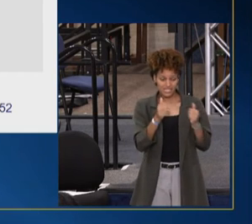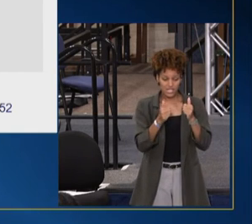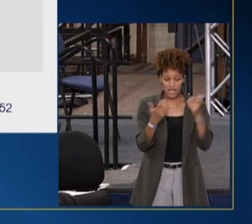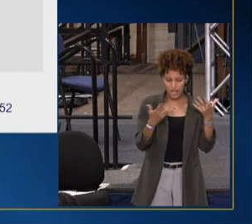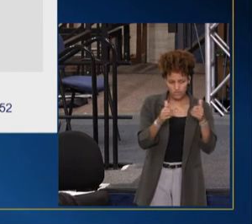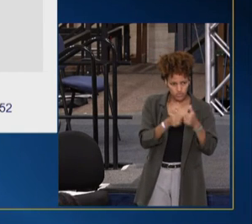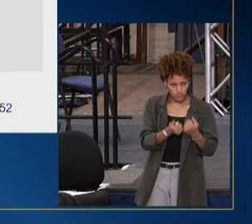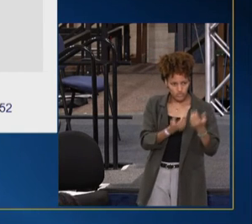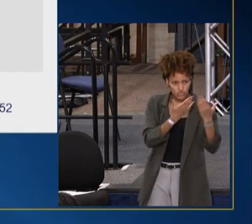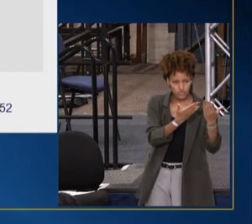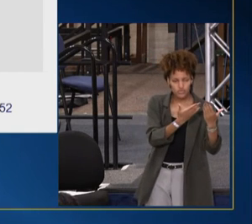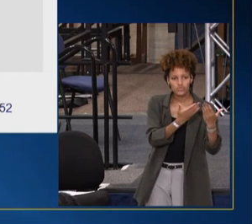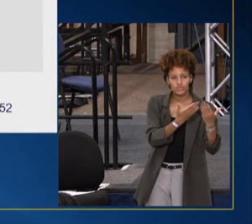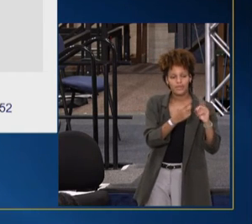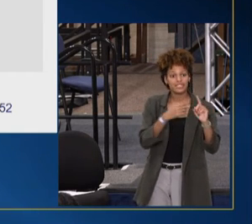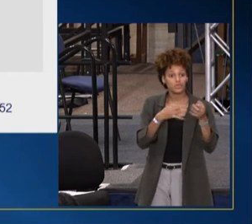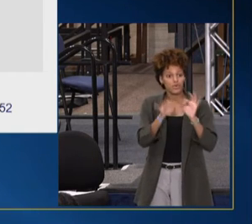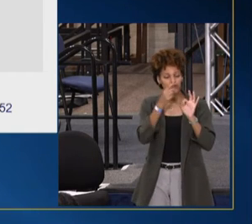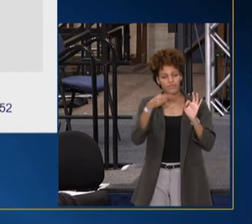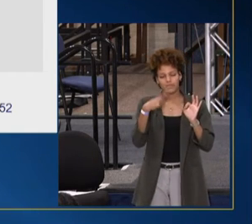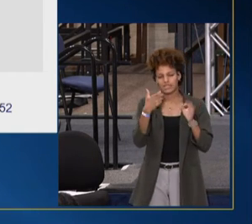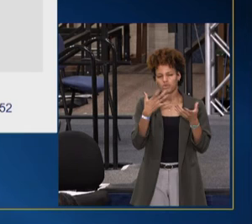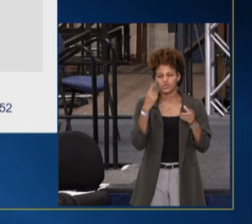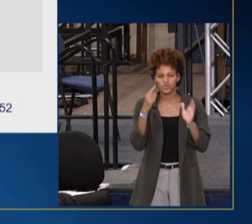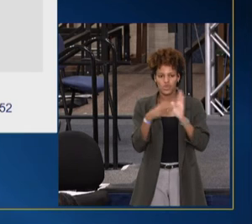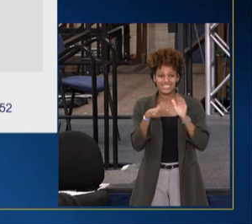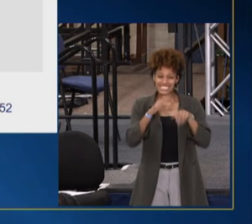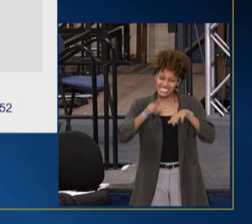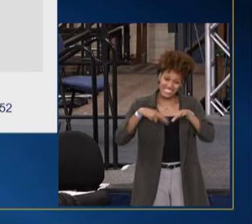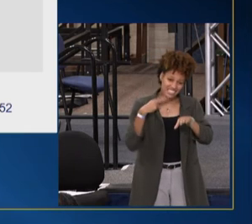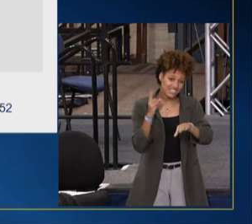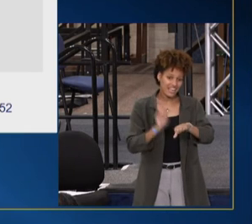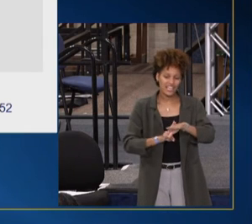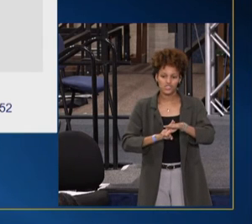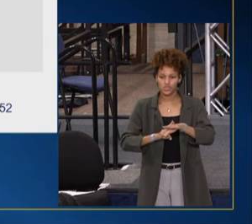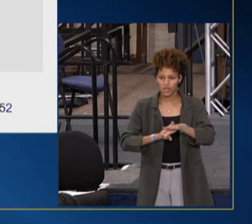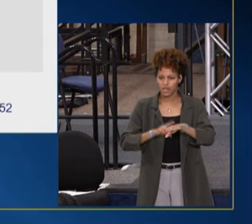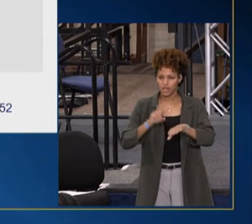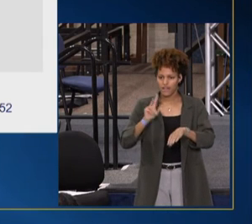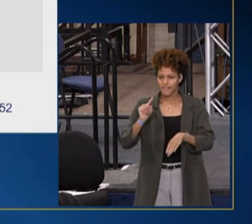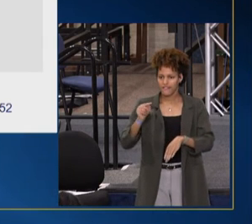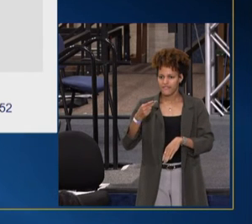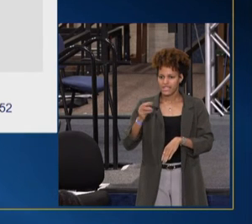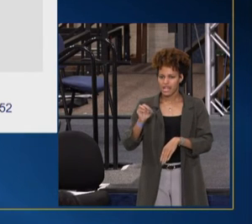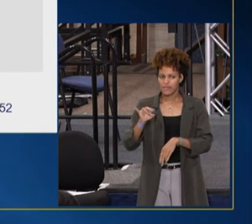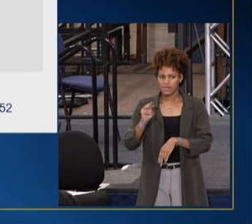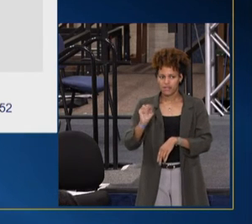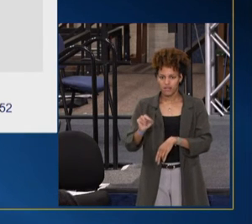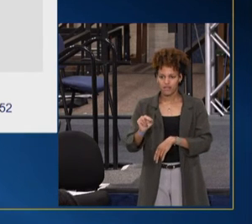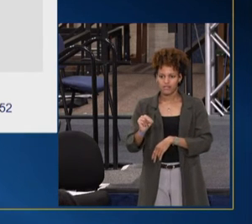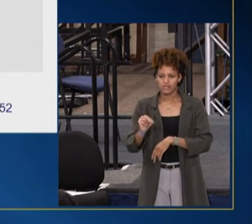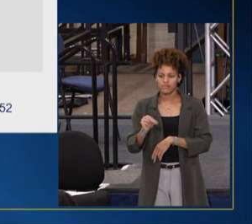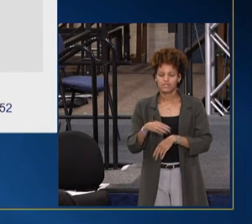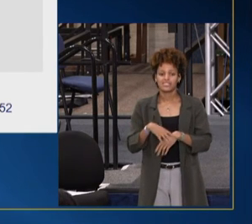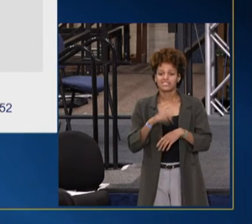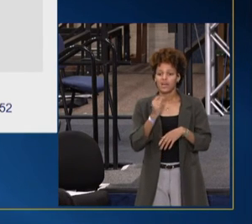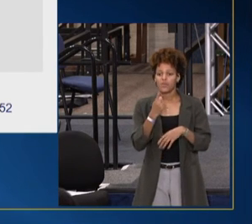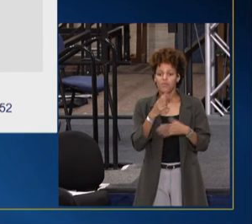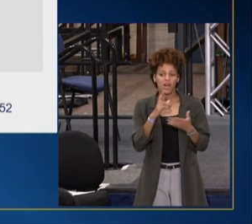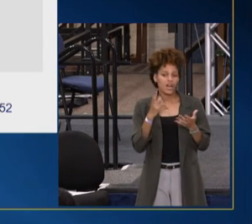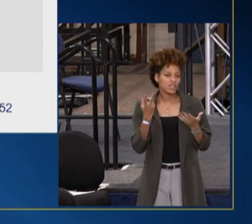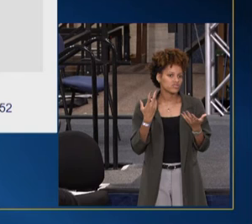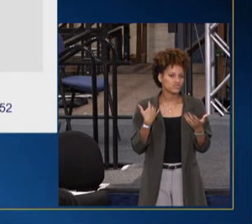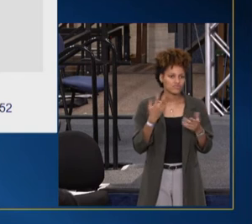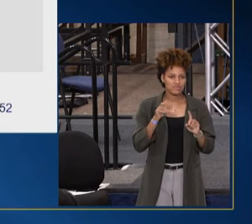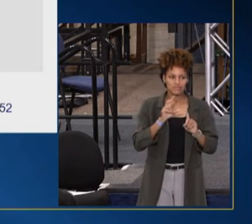introduced. This is important to me because I want you all to know this is a national phenomenon. This is not one region, this is not a few states.